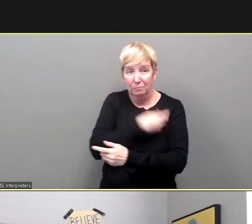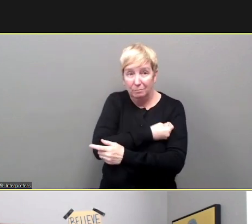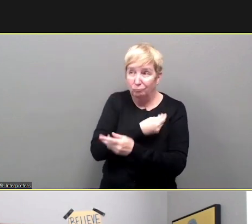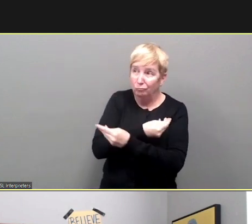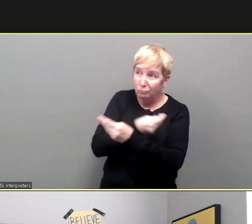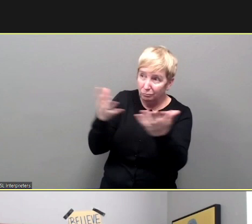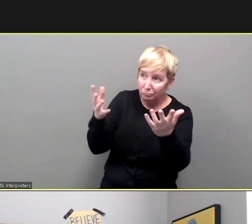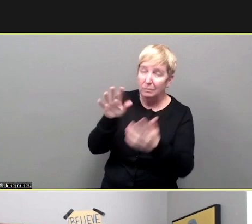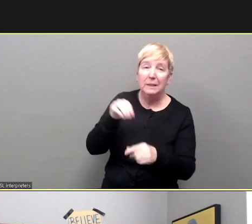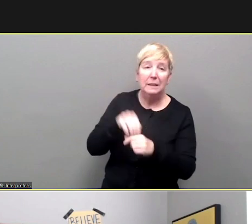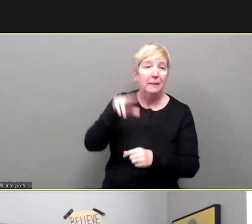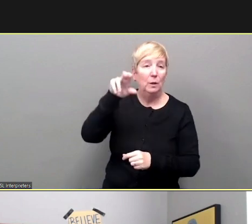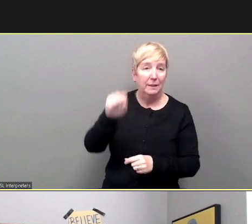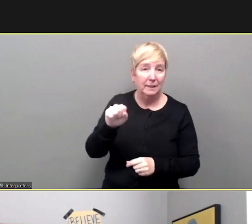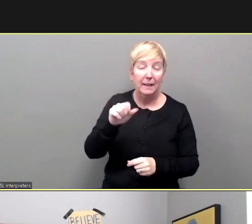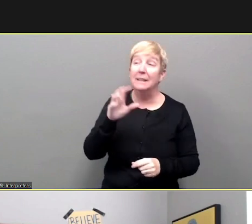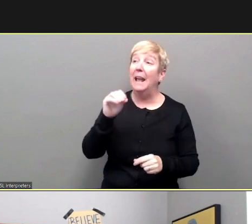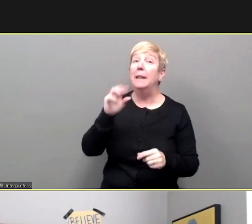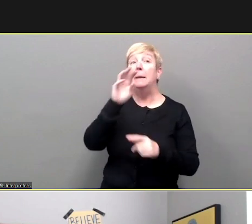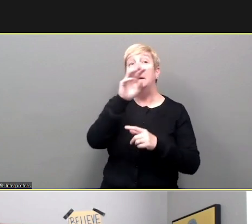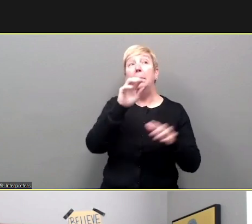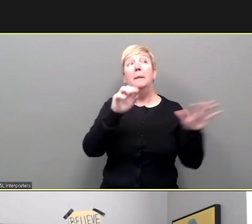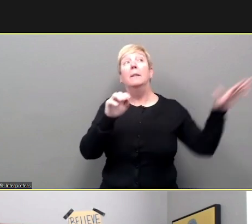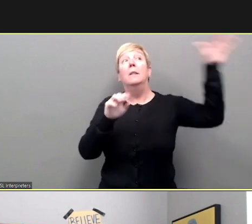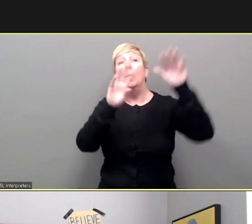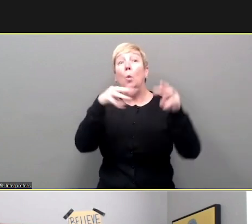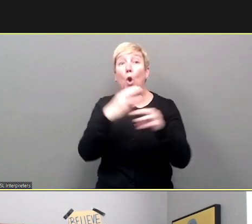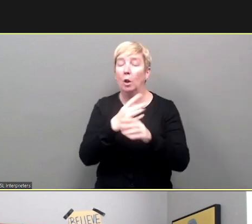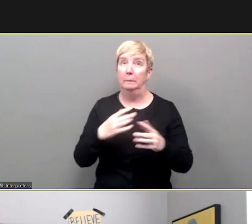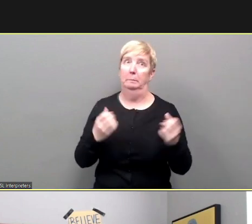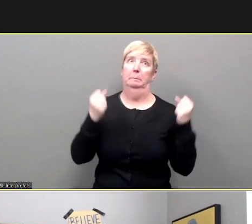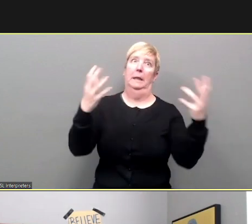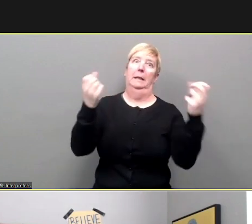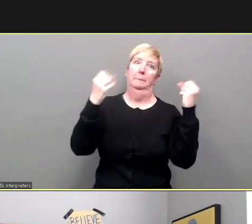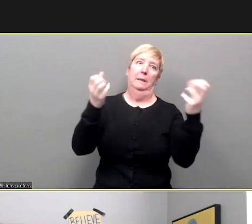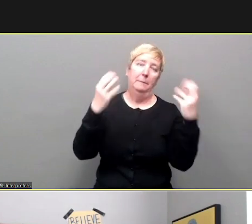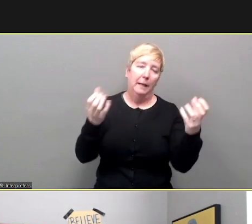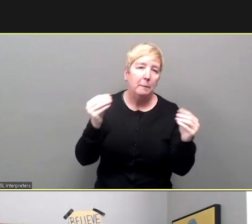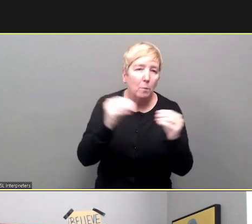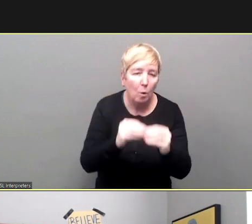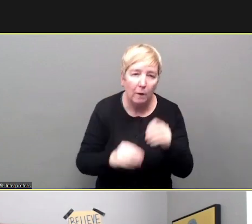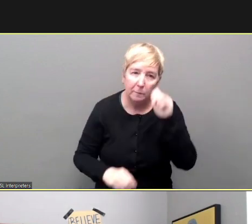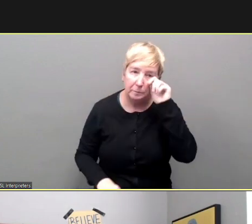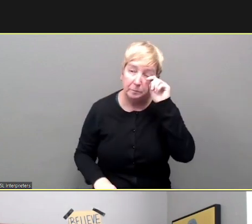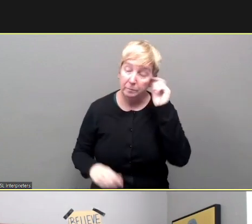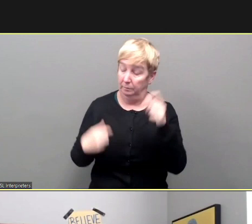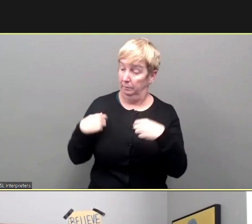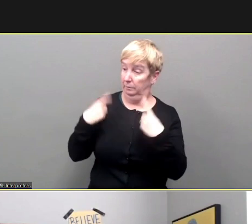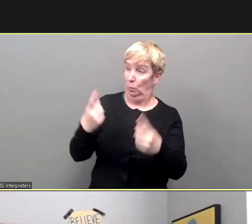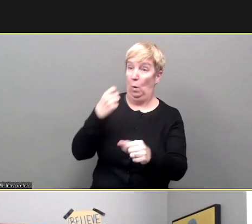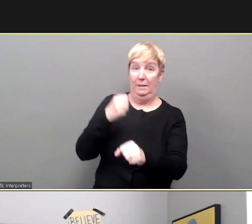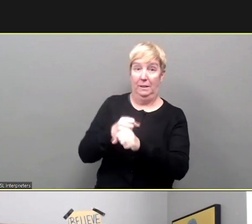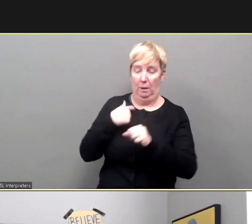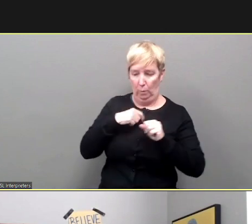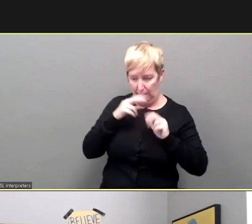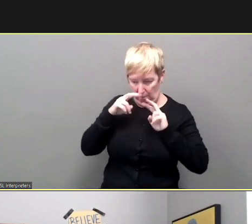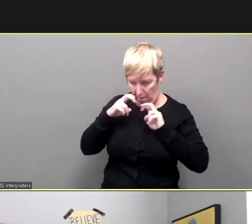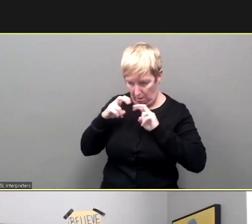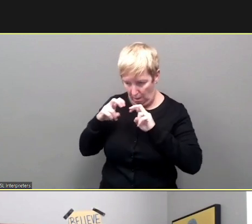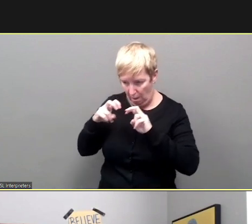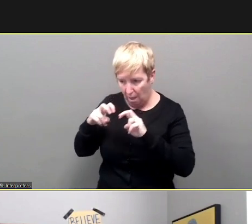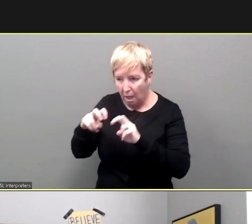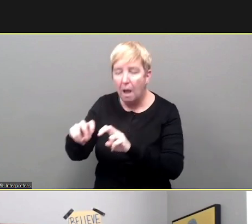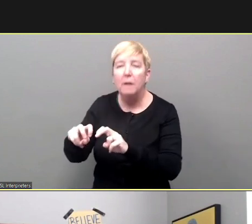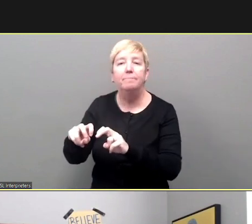and worldwide millions and millions more. This year of data has really shown us that the vaccines are safe